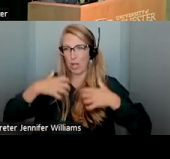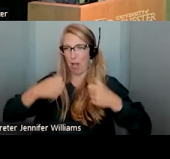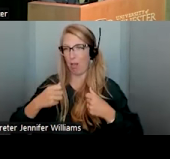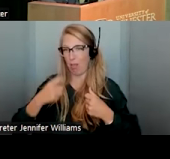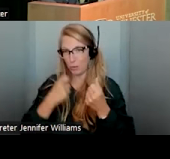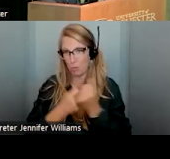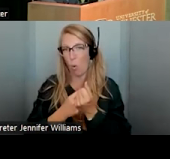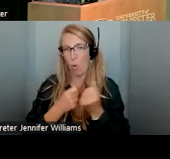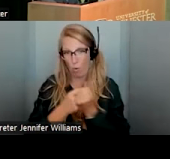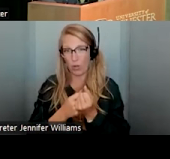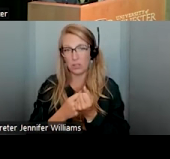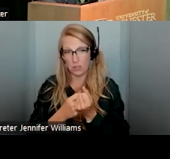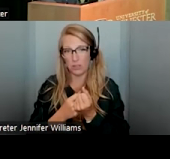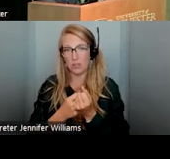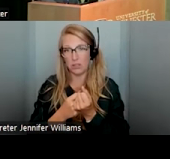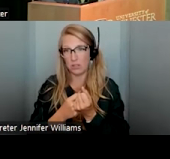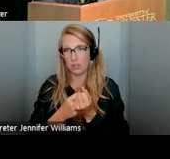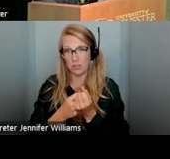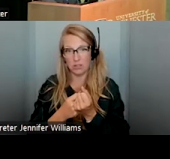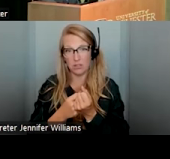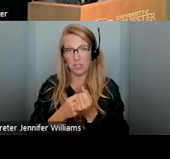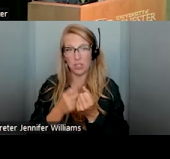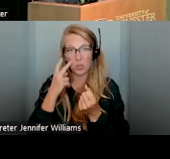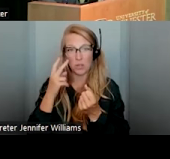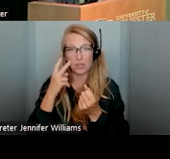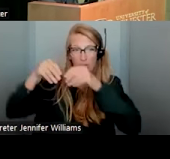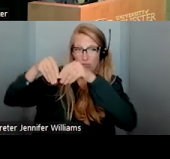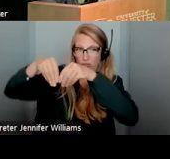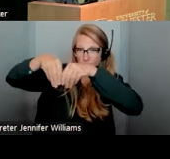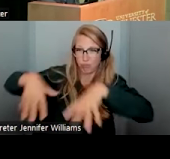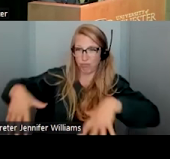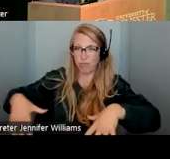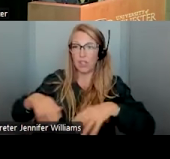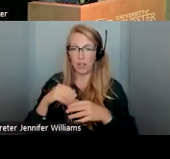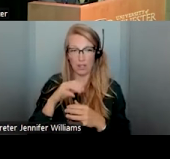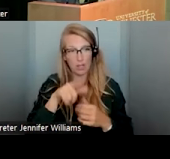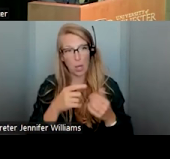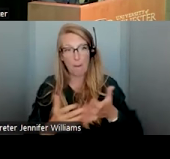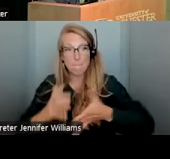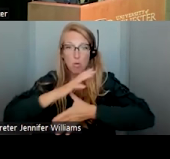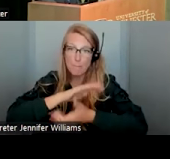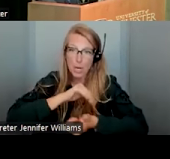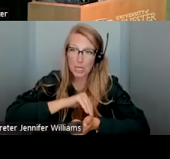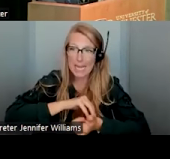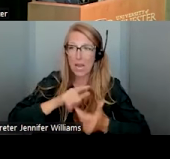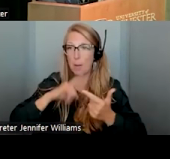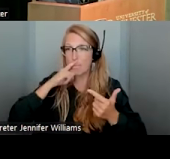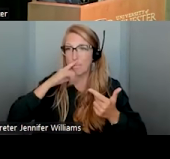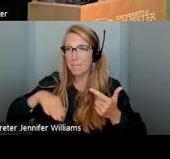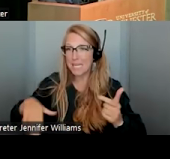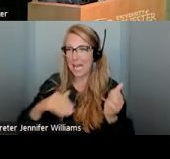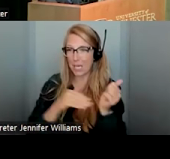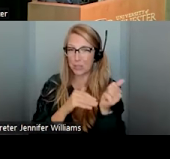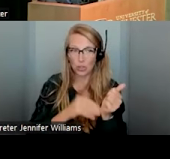embedded in all the way ranging from primary care, pediatrics, cancer, transplant